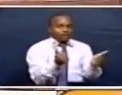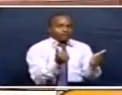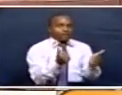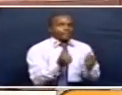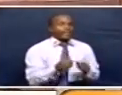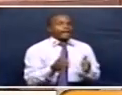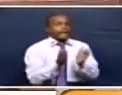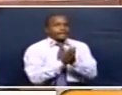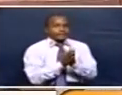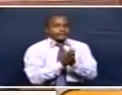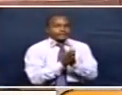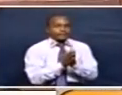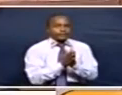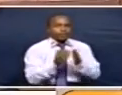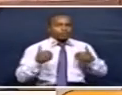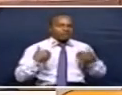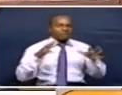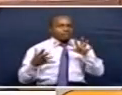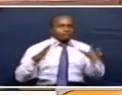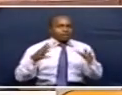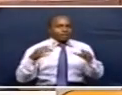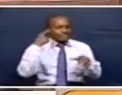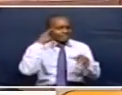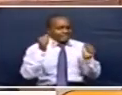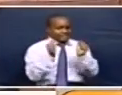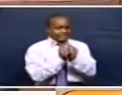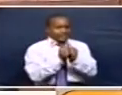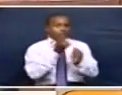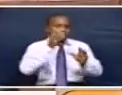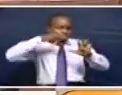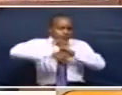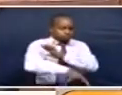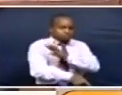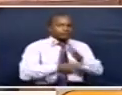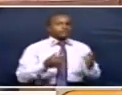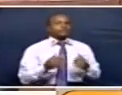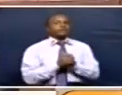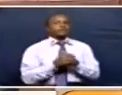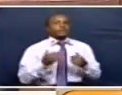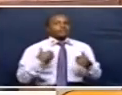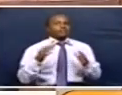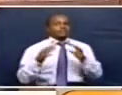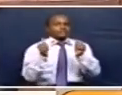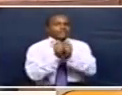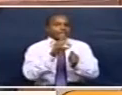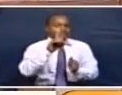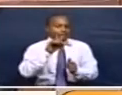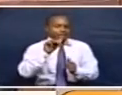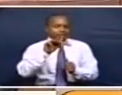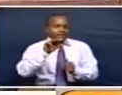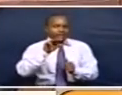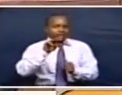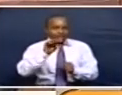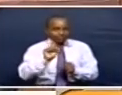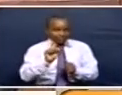And we have about, I think, 10 boreholes we've dug in Ndivini ward themselves. We have 10 dams in Ndivini. We